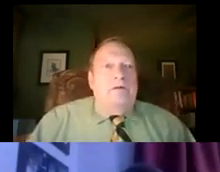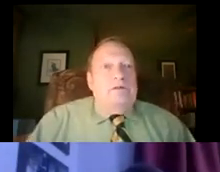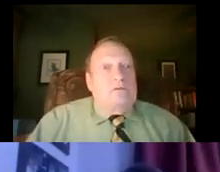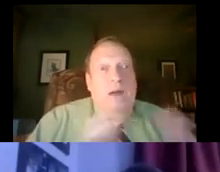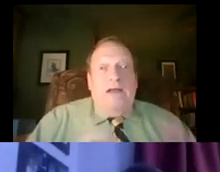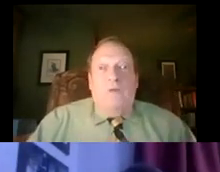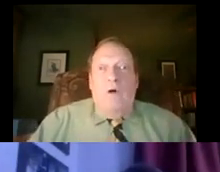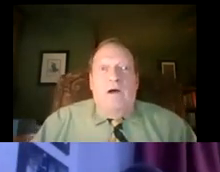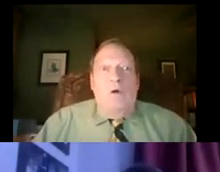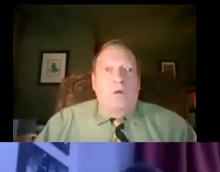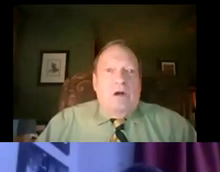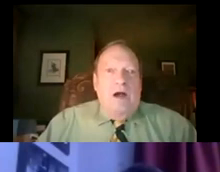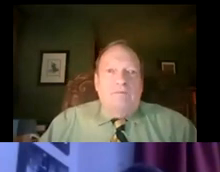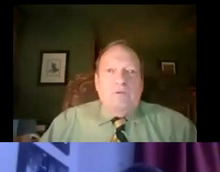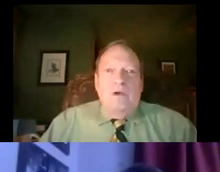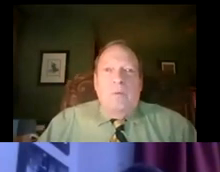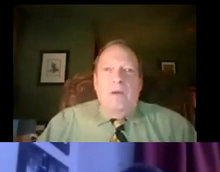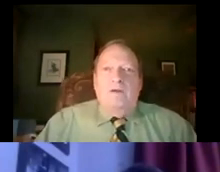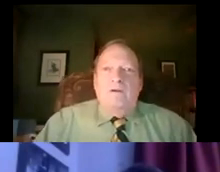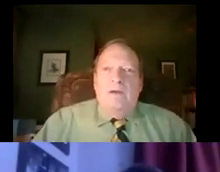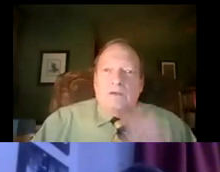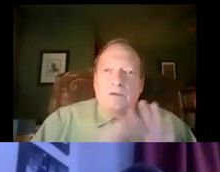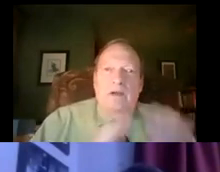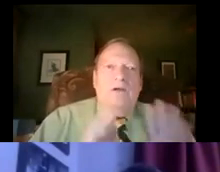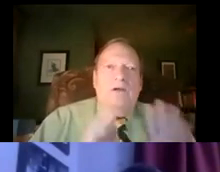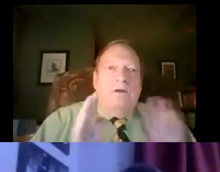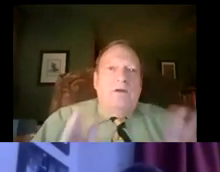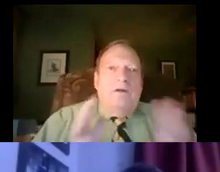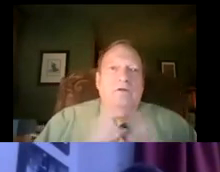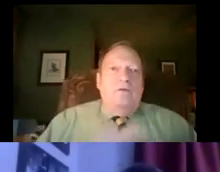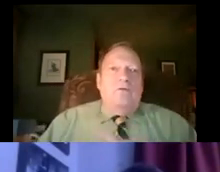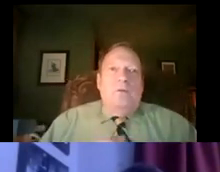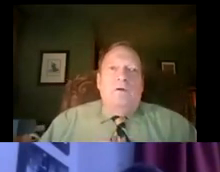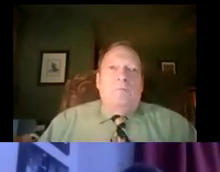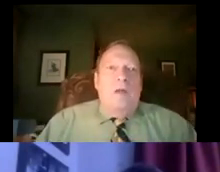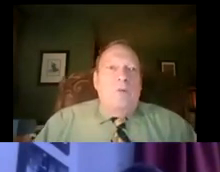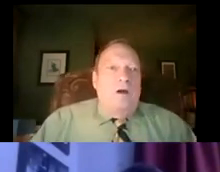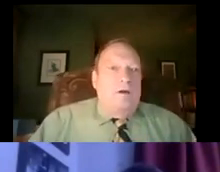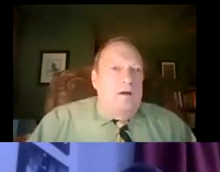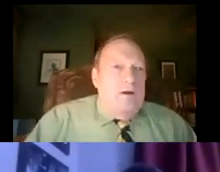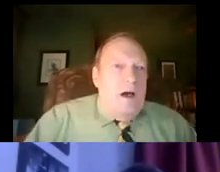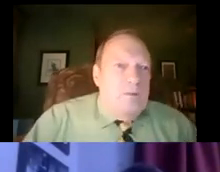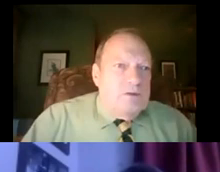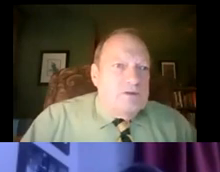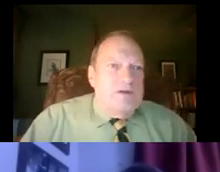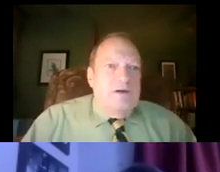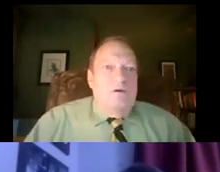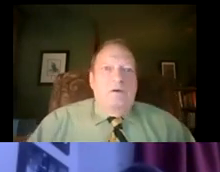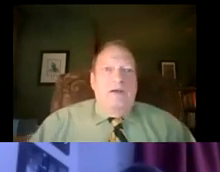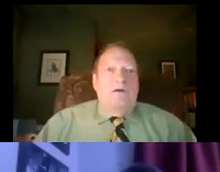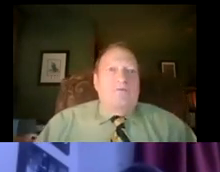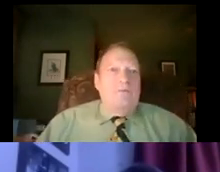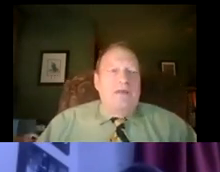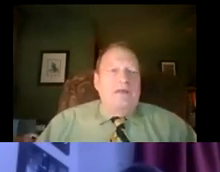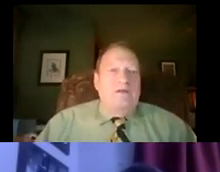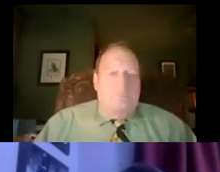at least by next fall. I hope the archives will be open and you can actually get in and, you know, deal with real primary documents, hold a